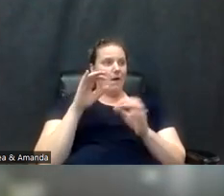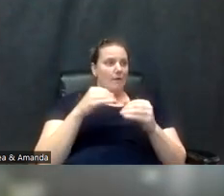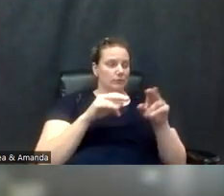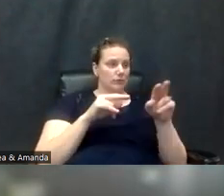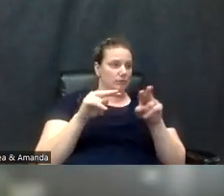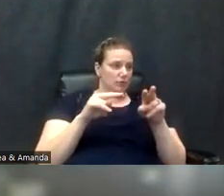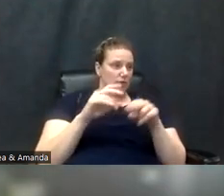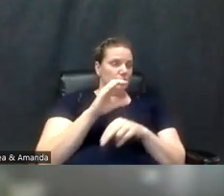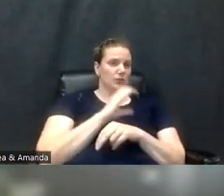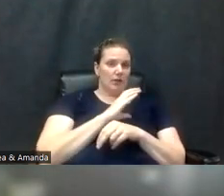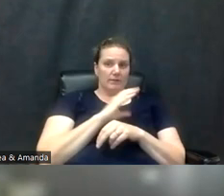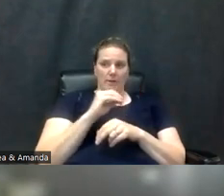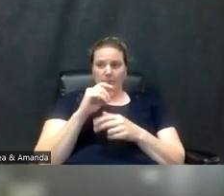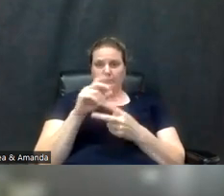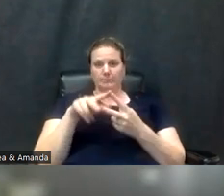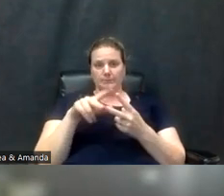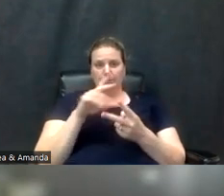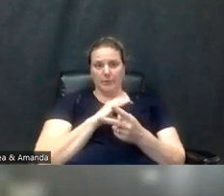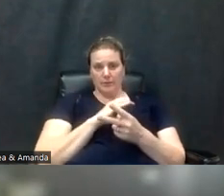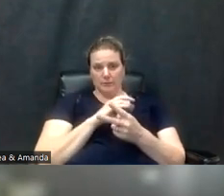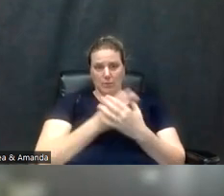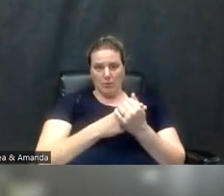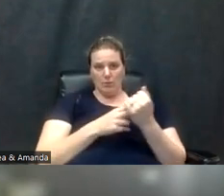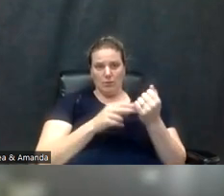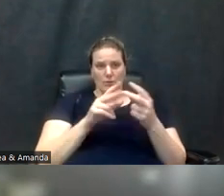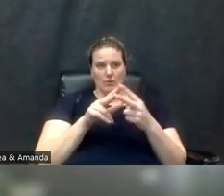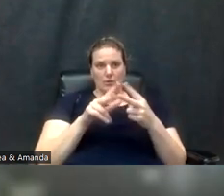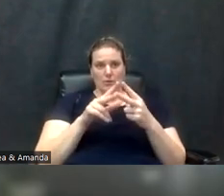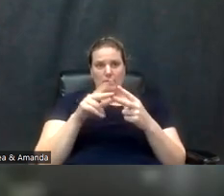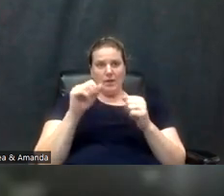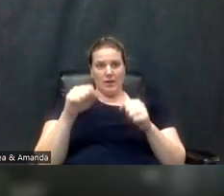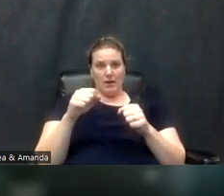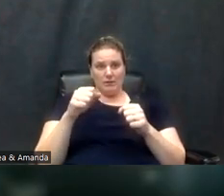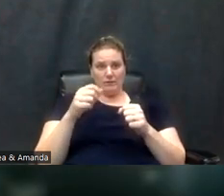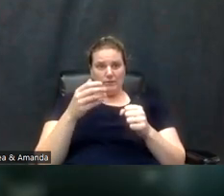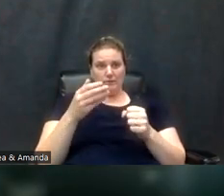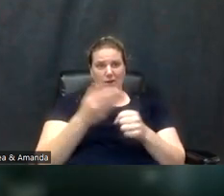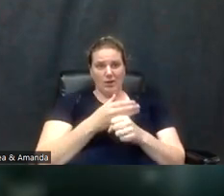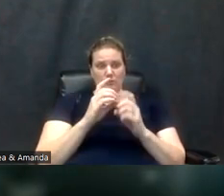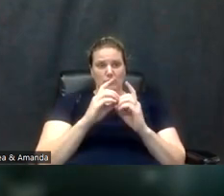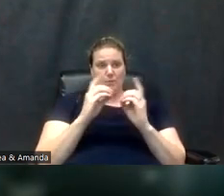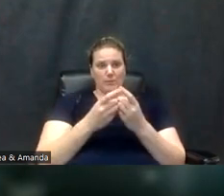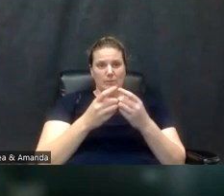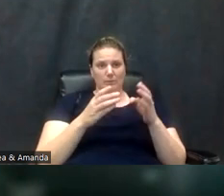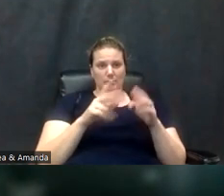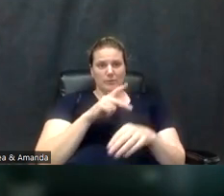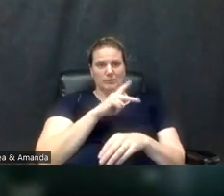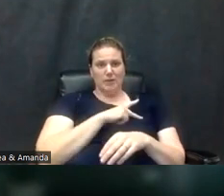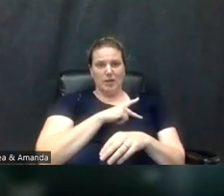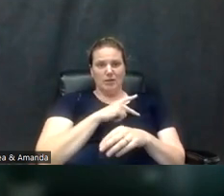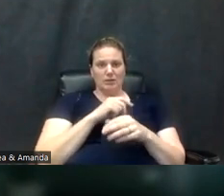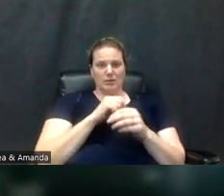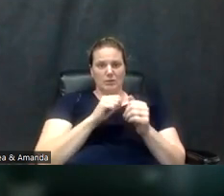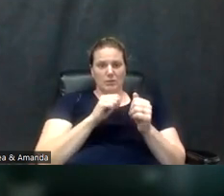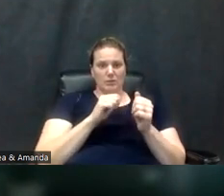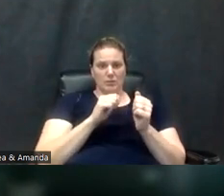sheriff and the police, and they also do fire department personnel that carry guns, but I didn't even look